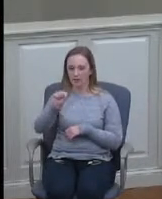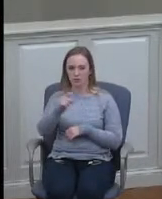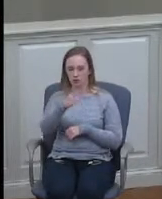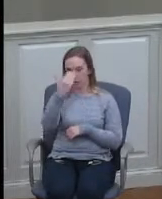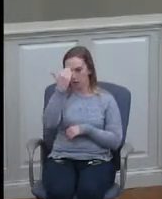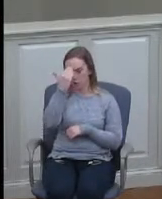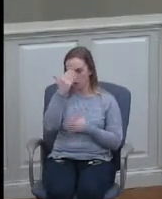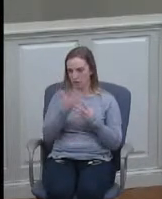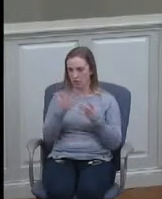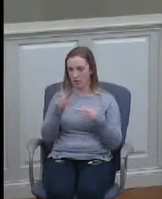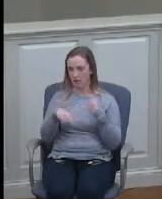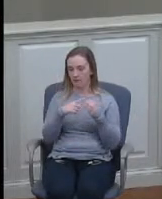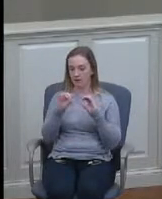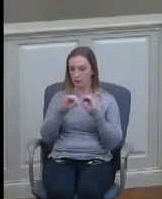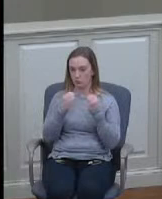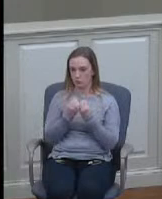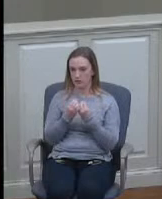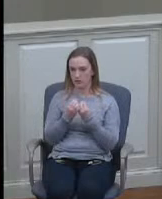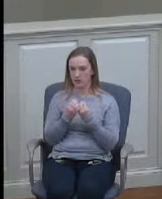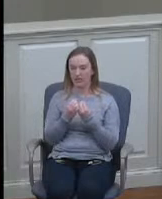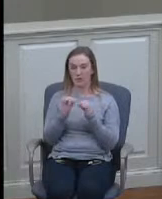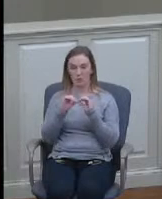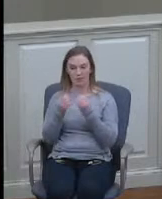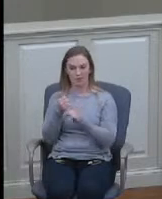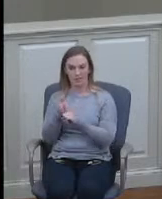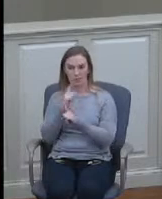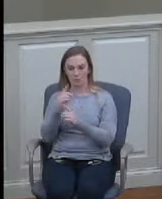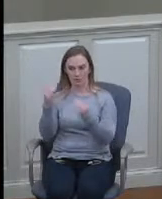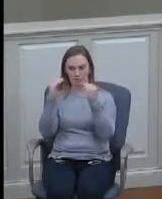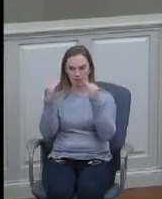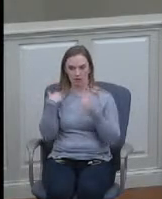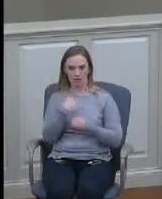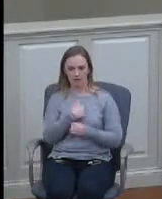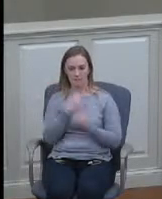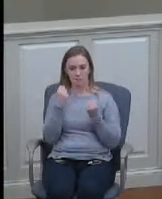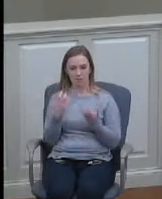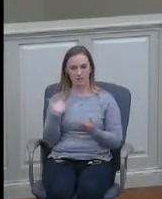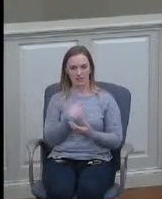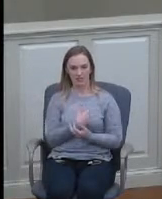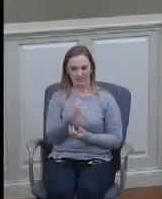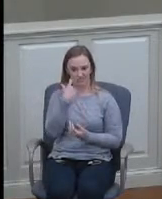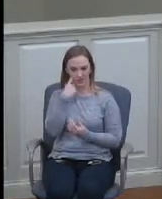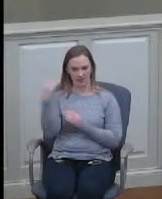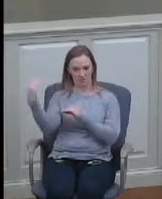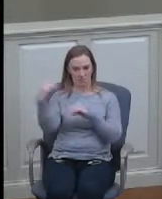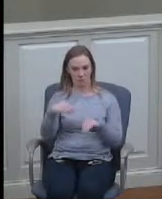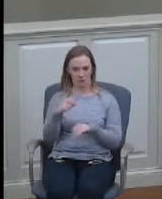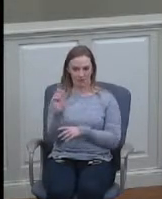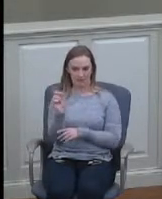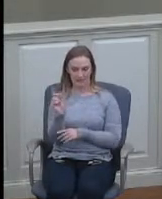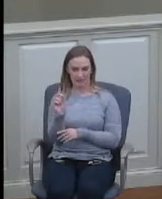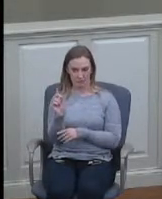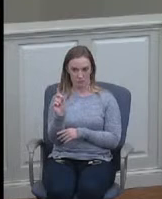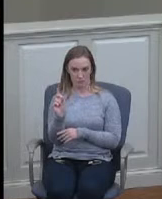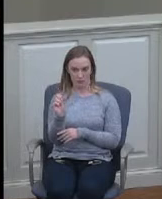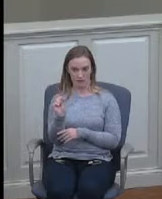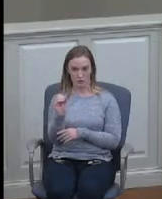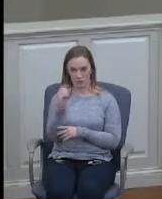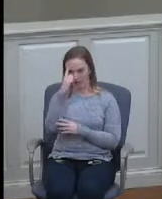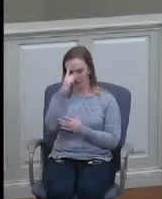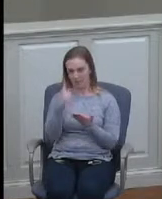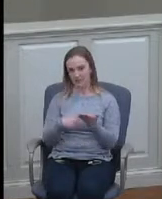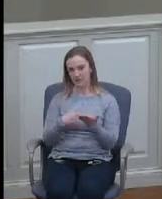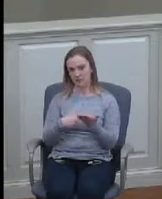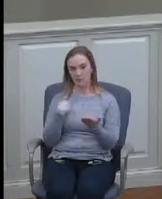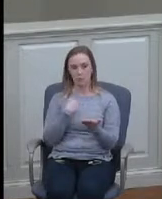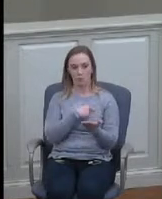think has done a lot to train us up. Many of us are new to Danville. And I think that sometimes that means that we've got to learn.